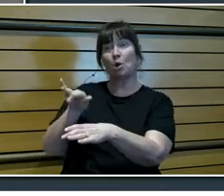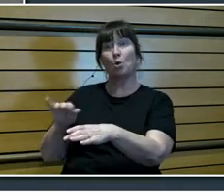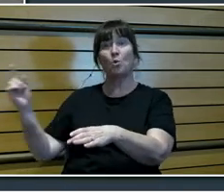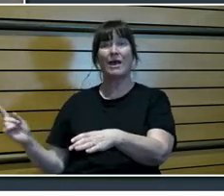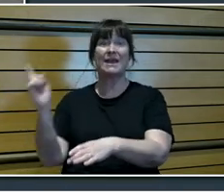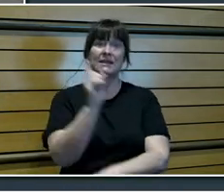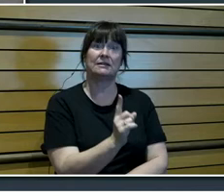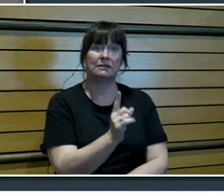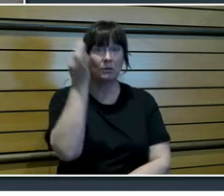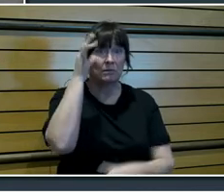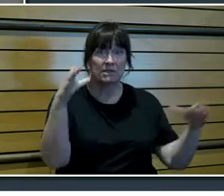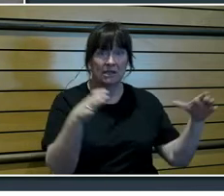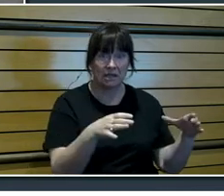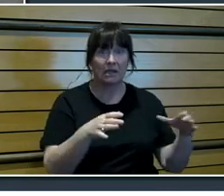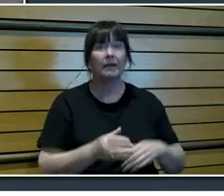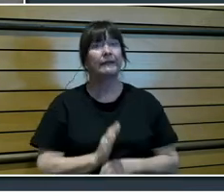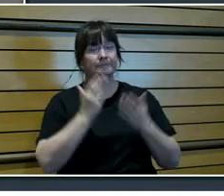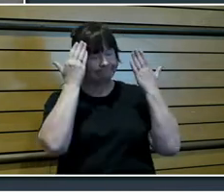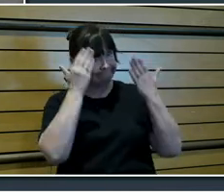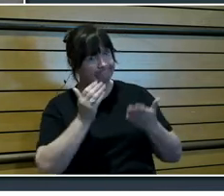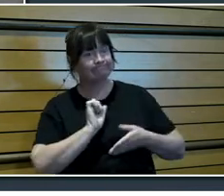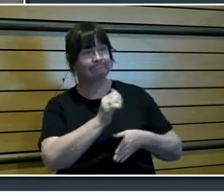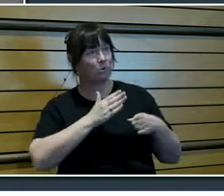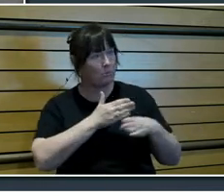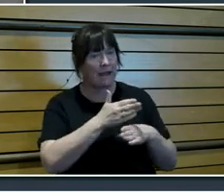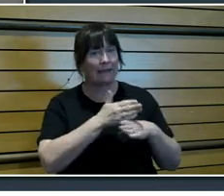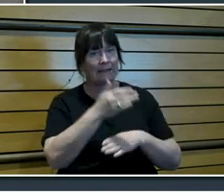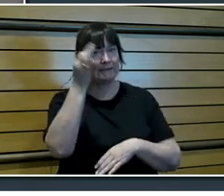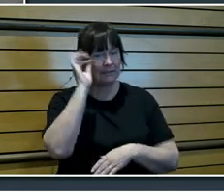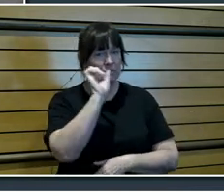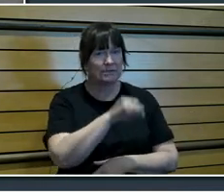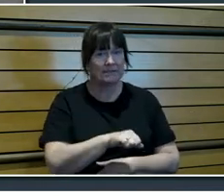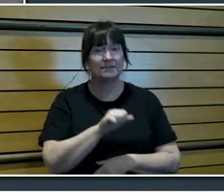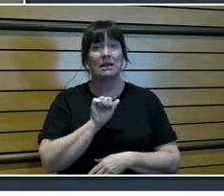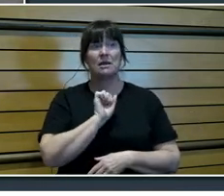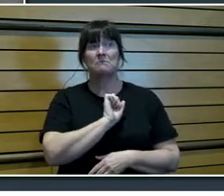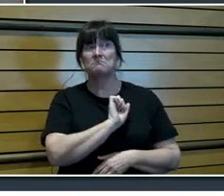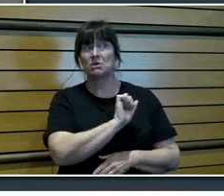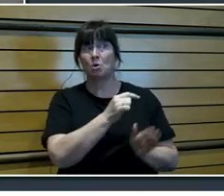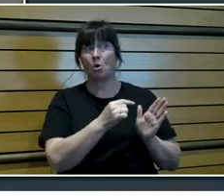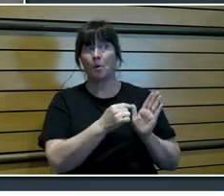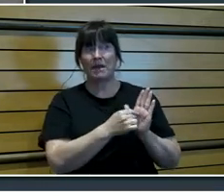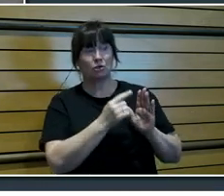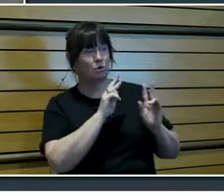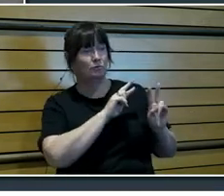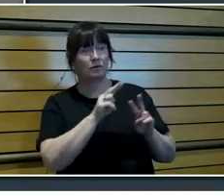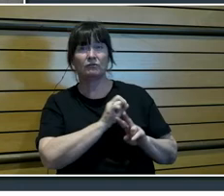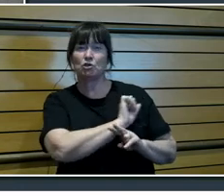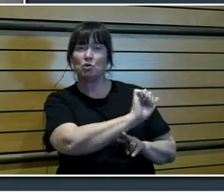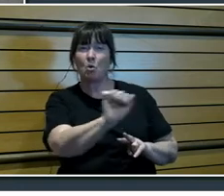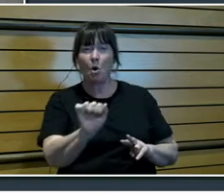acknowledge your mahi in the council. However, your mandate is your constituencies